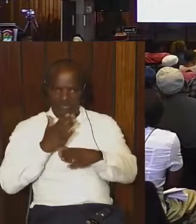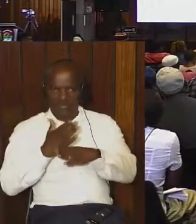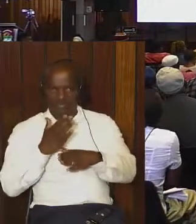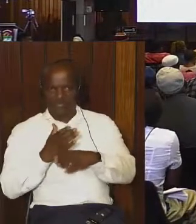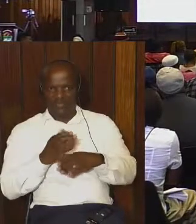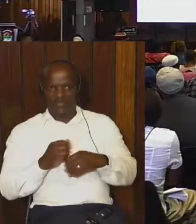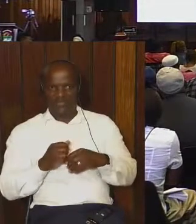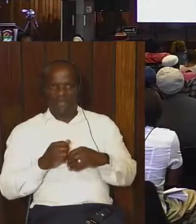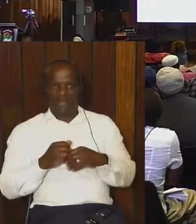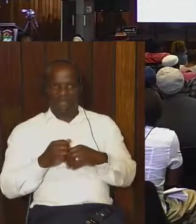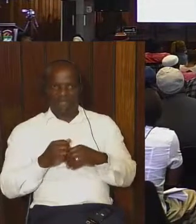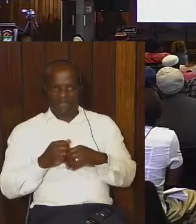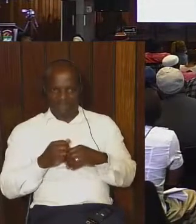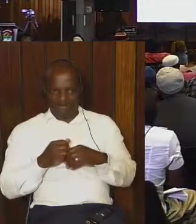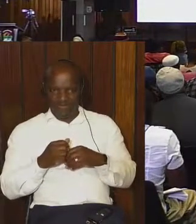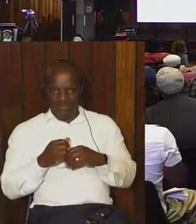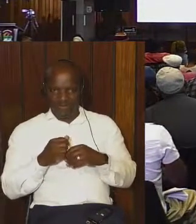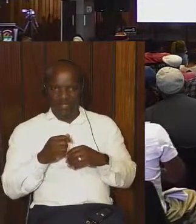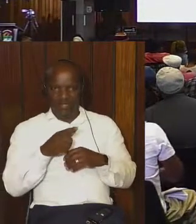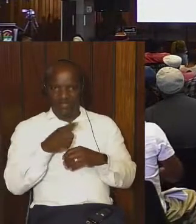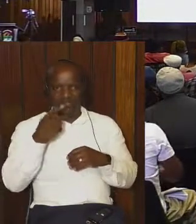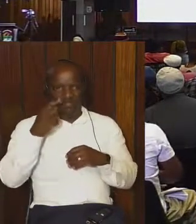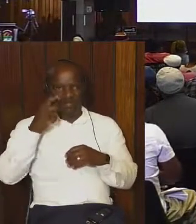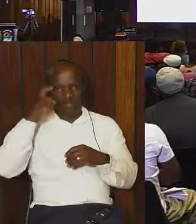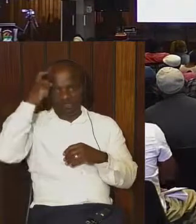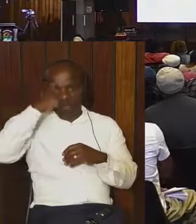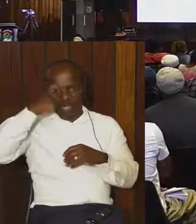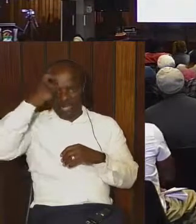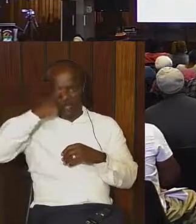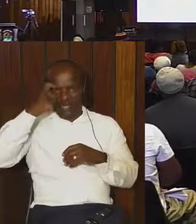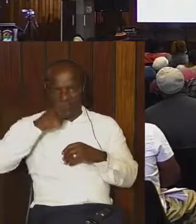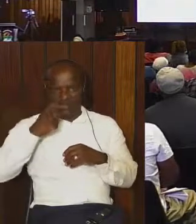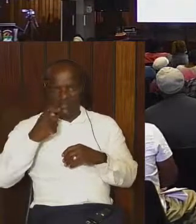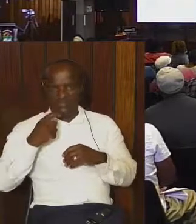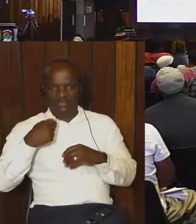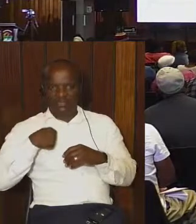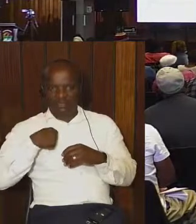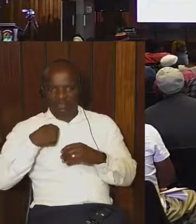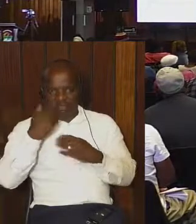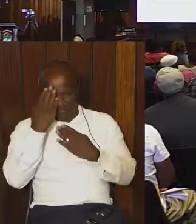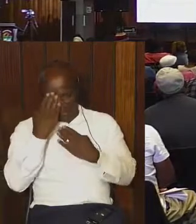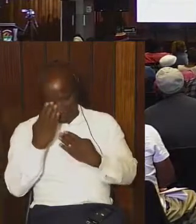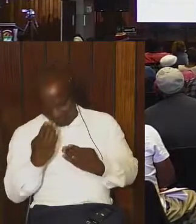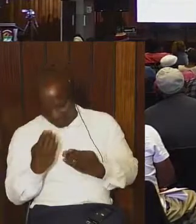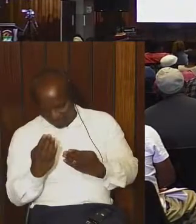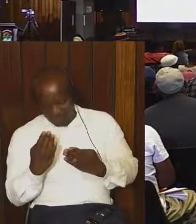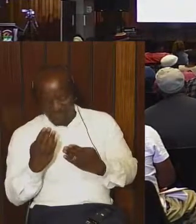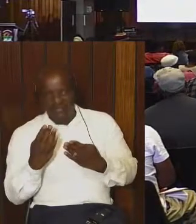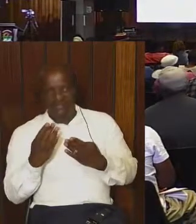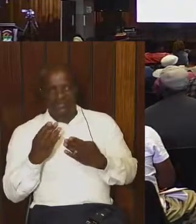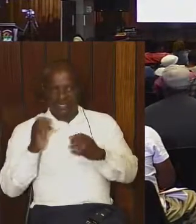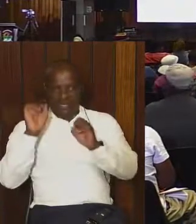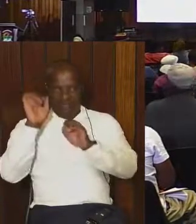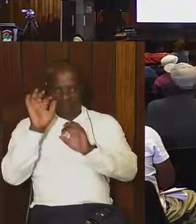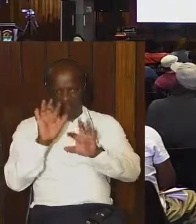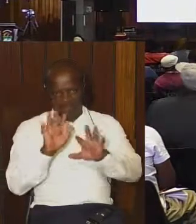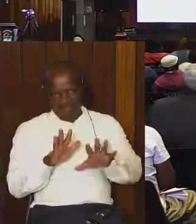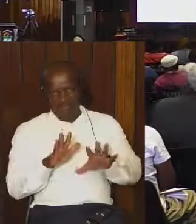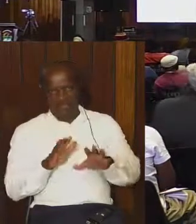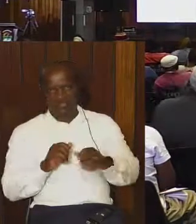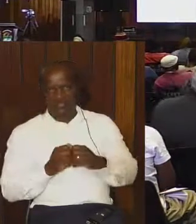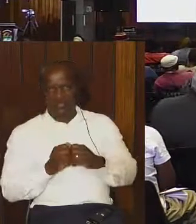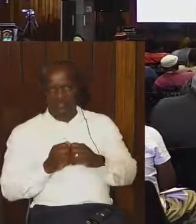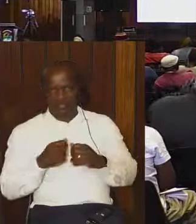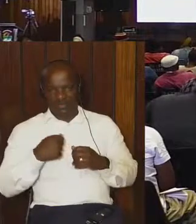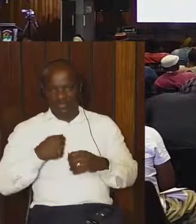amount of intellectual property and what you people are doing. I salute you and offer you my blessings.